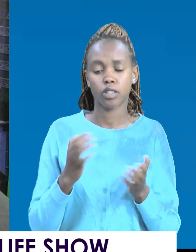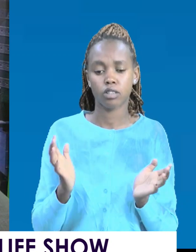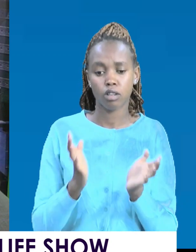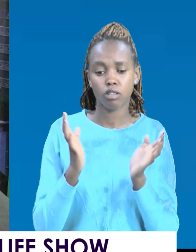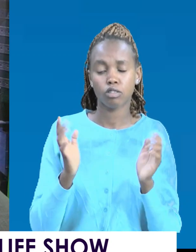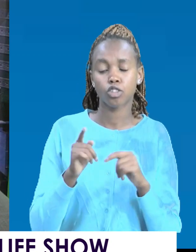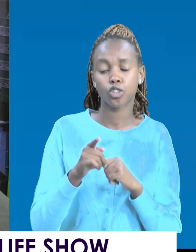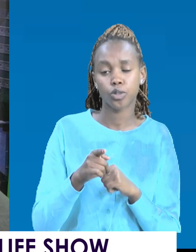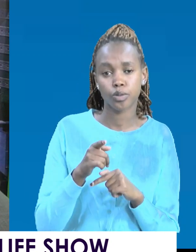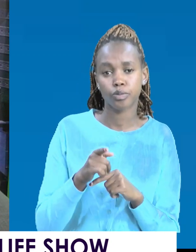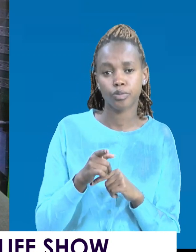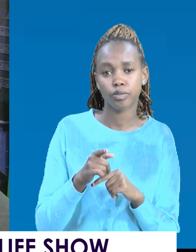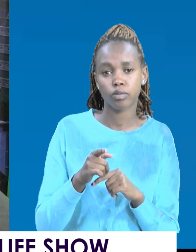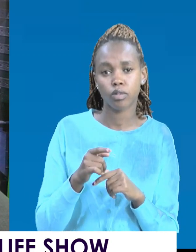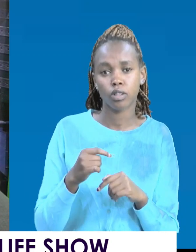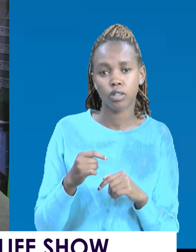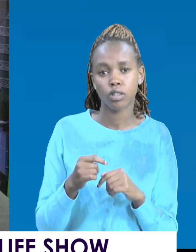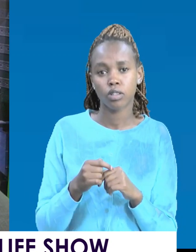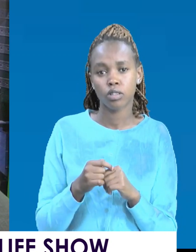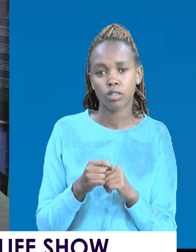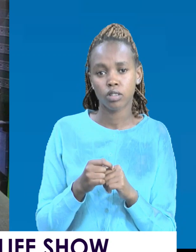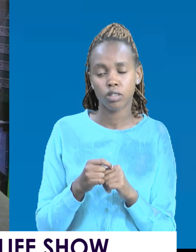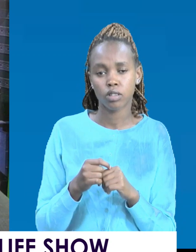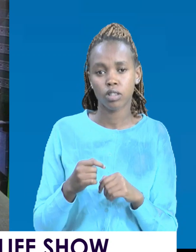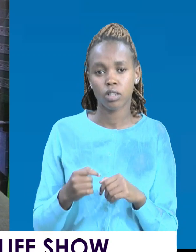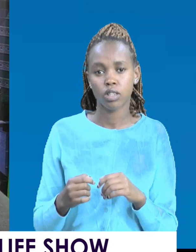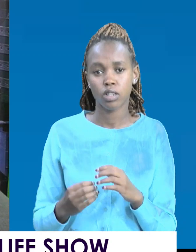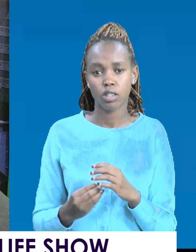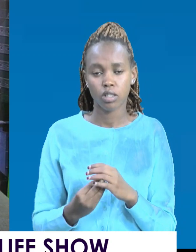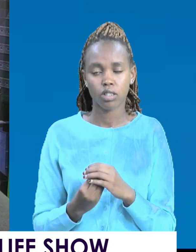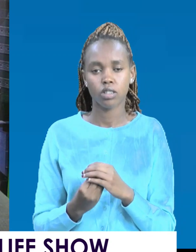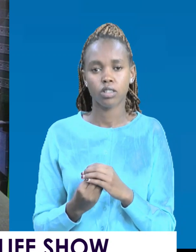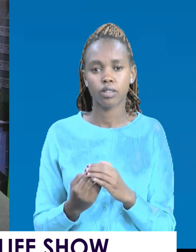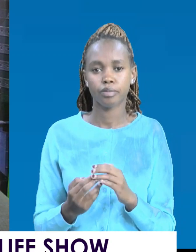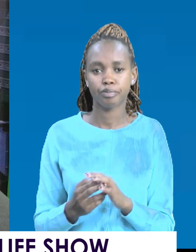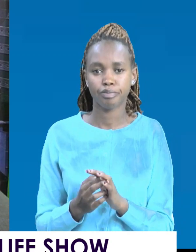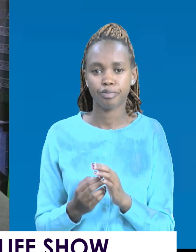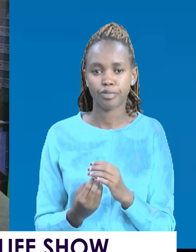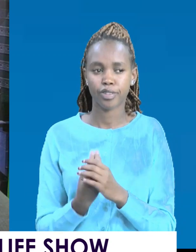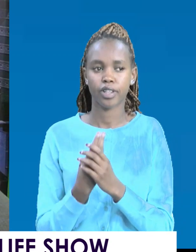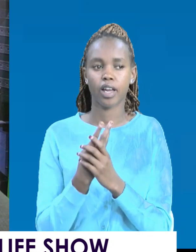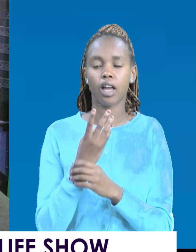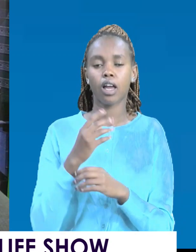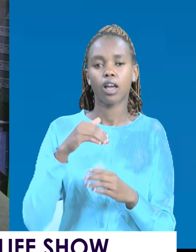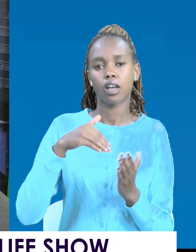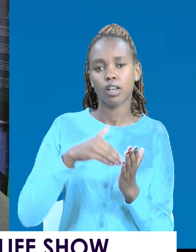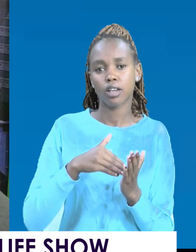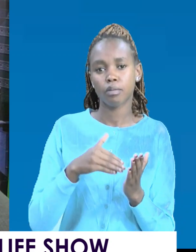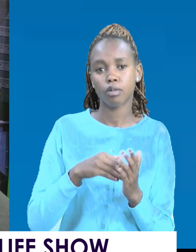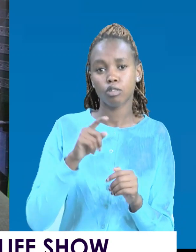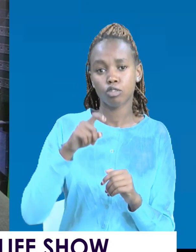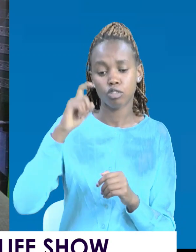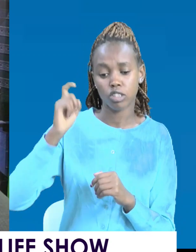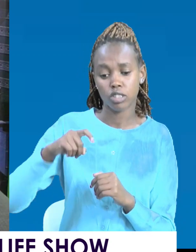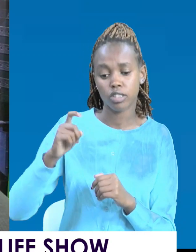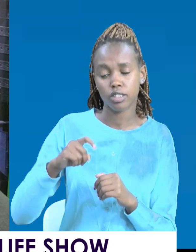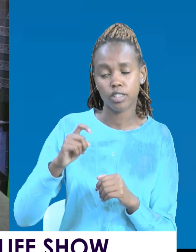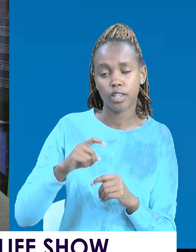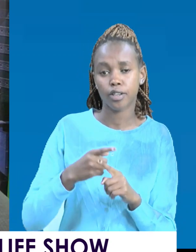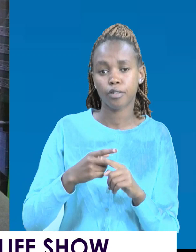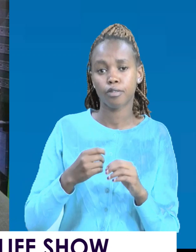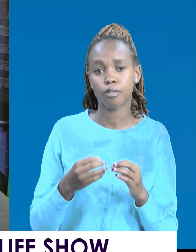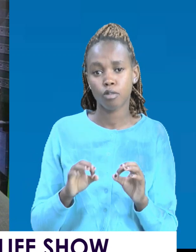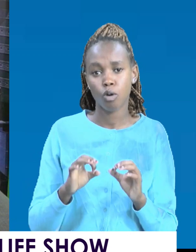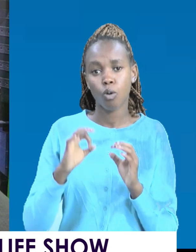to empathize with yourself. You need to rise up again and say, you are necessary for the world. If you die,